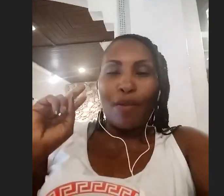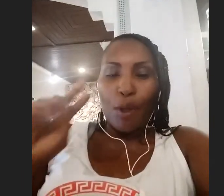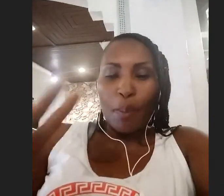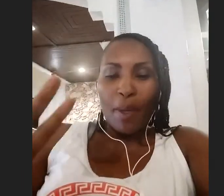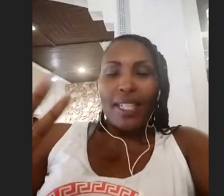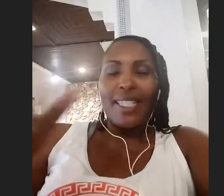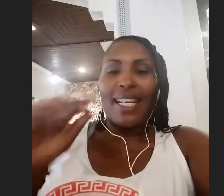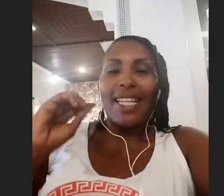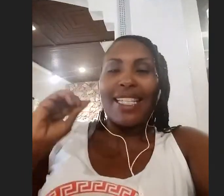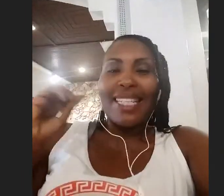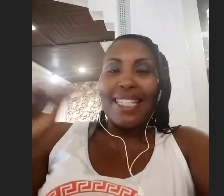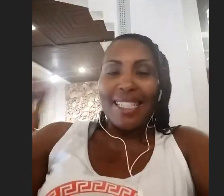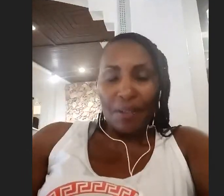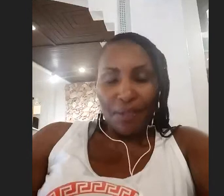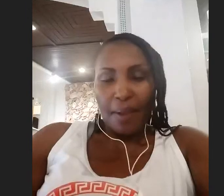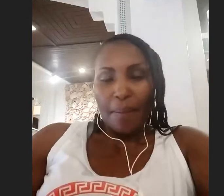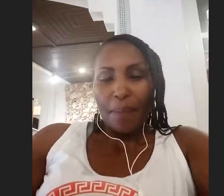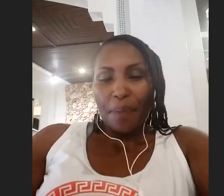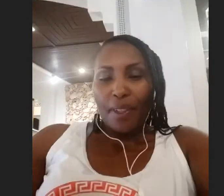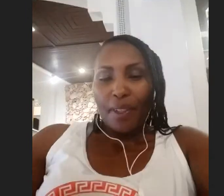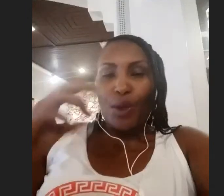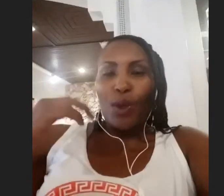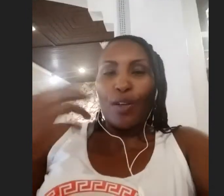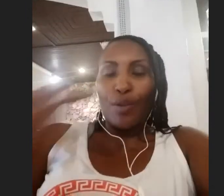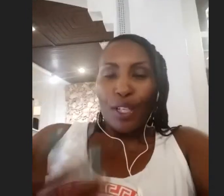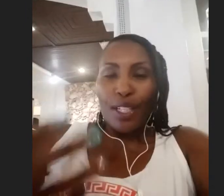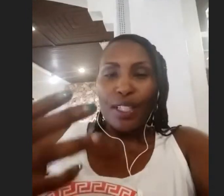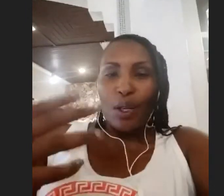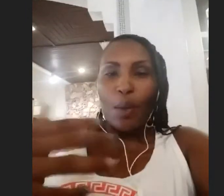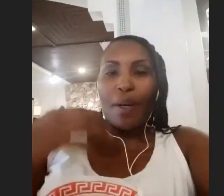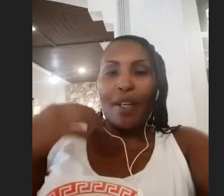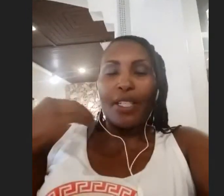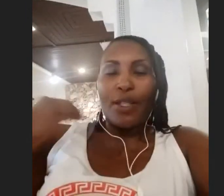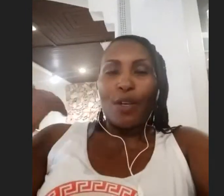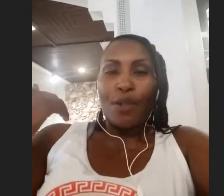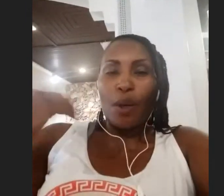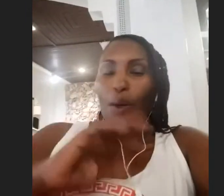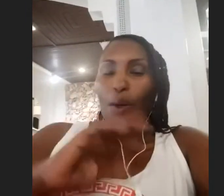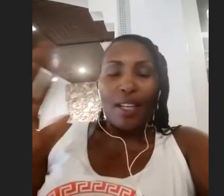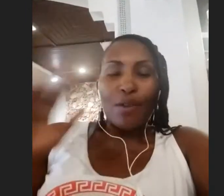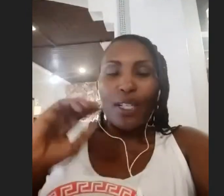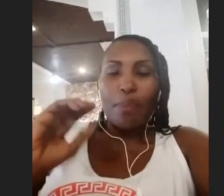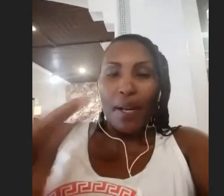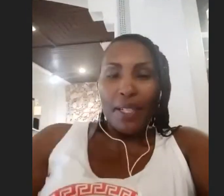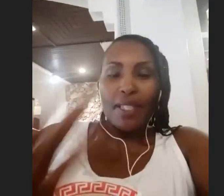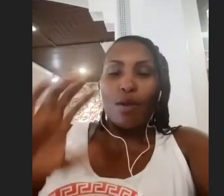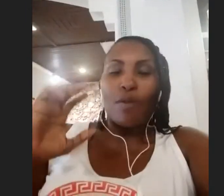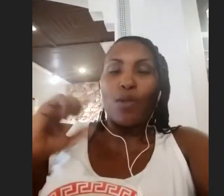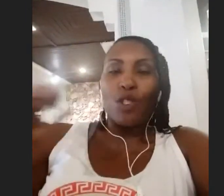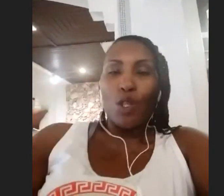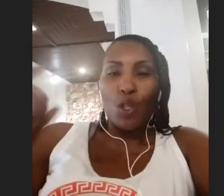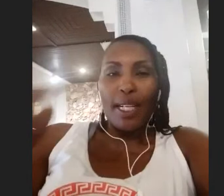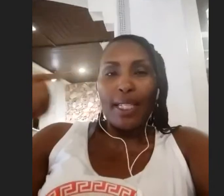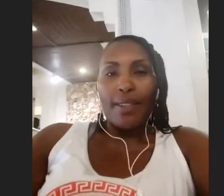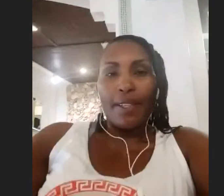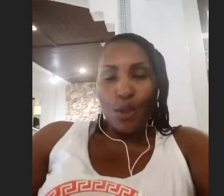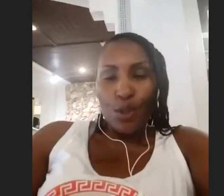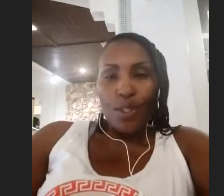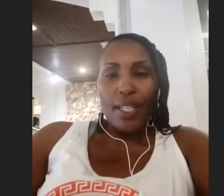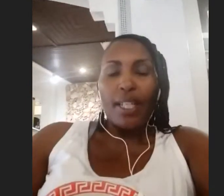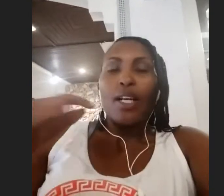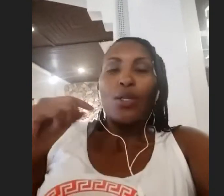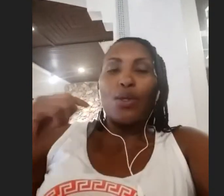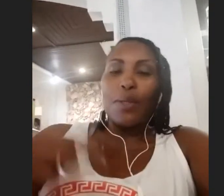people have both parents and they still suffer. So if you're a single parent, you have to, or rather, if you're a parent, you have to intentionally raise